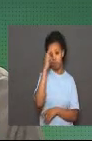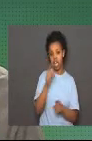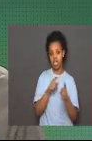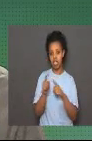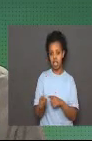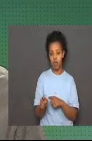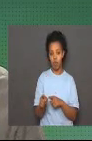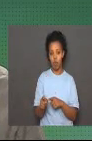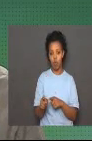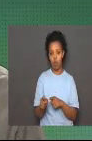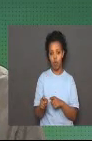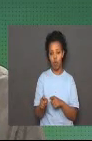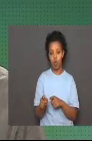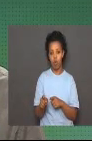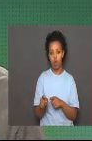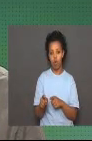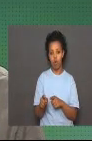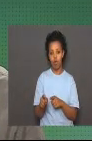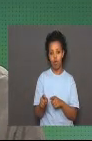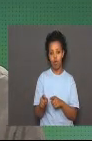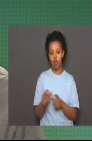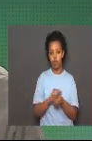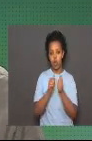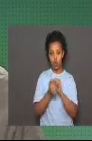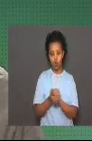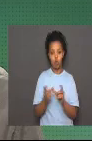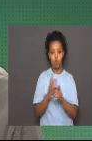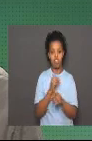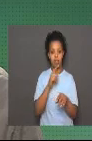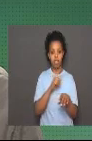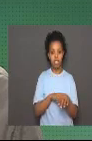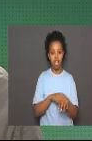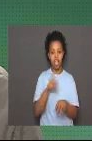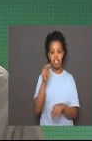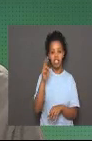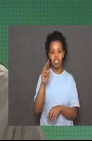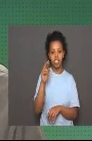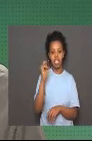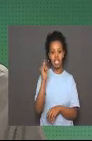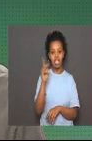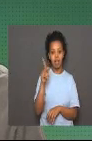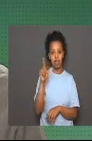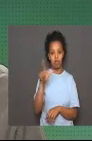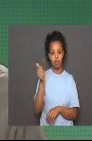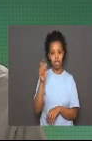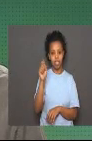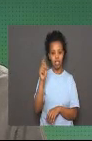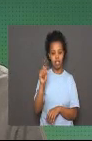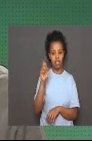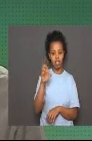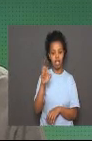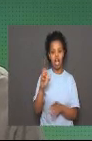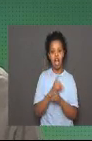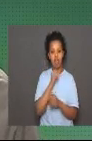not change the triplet in which the mutation occurs. Rather, they remove from